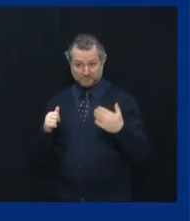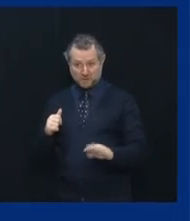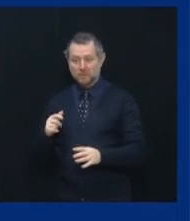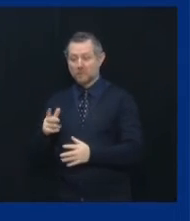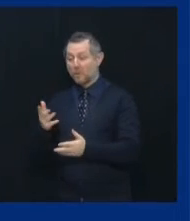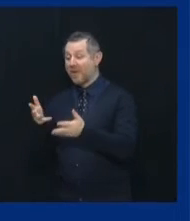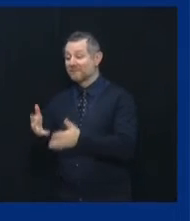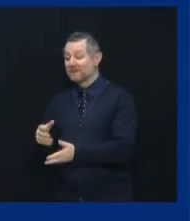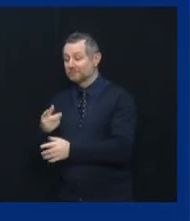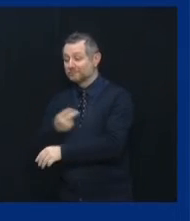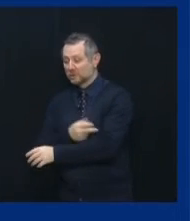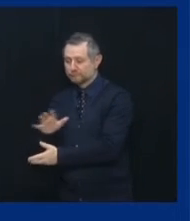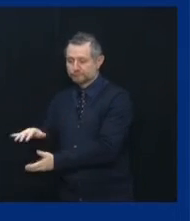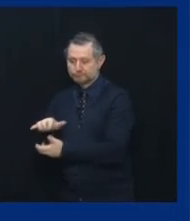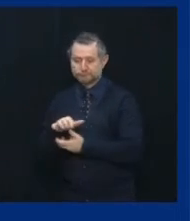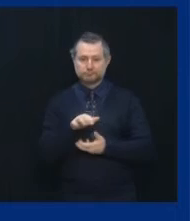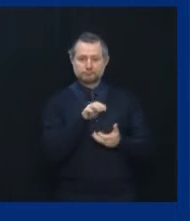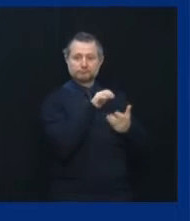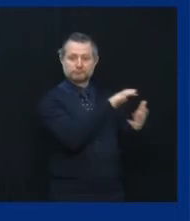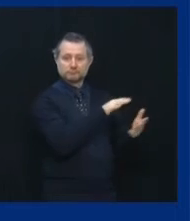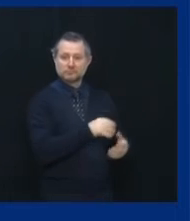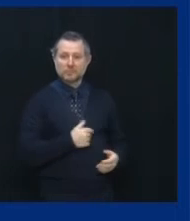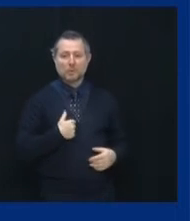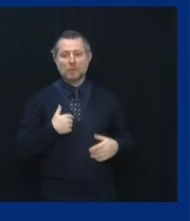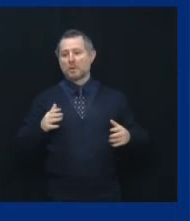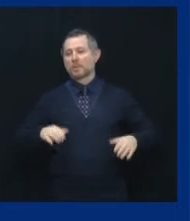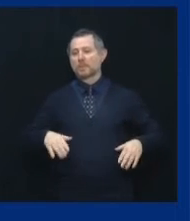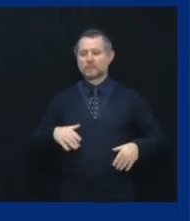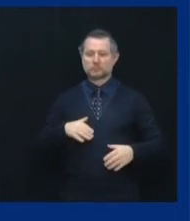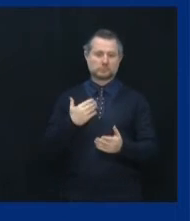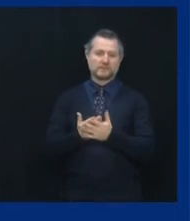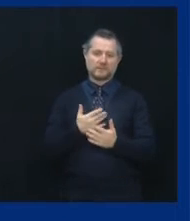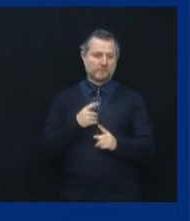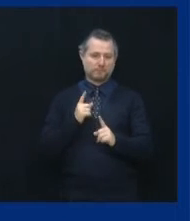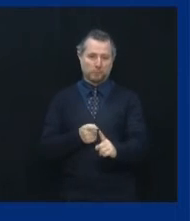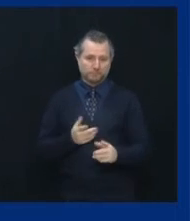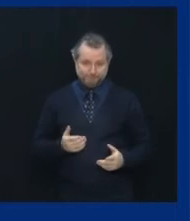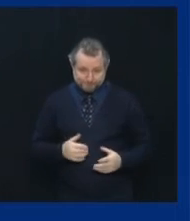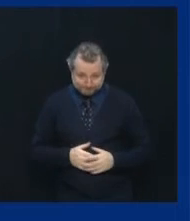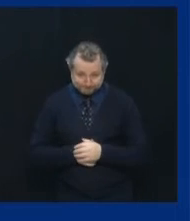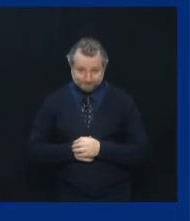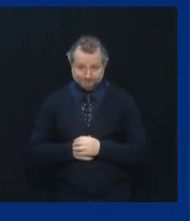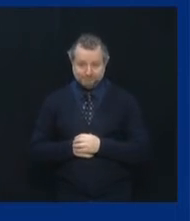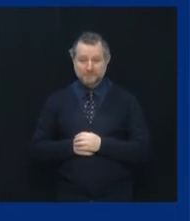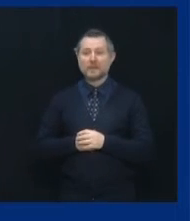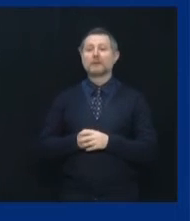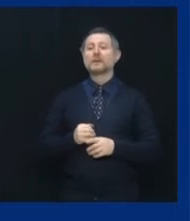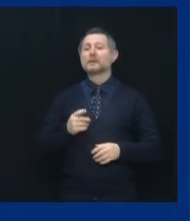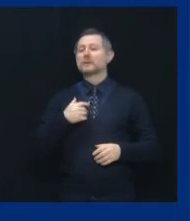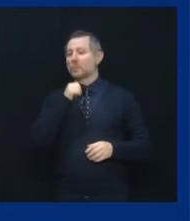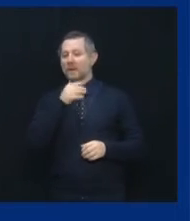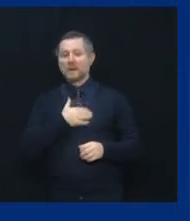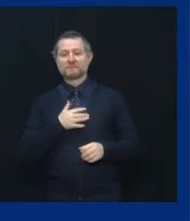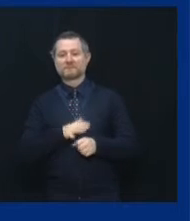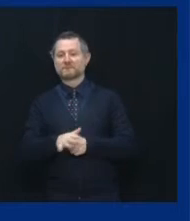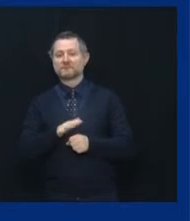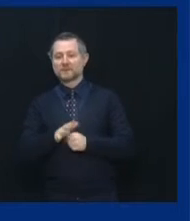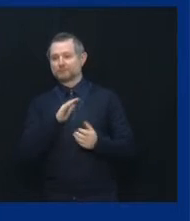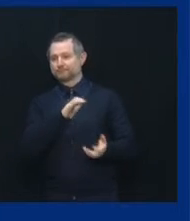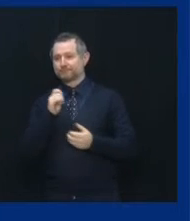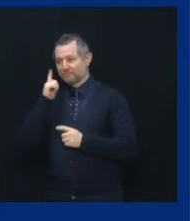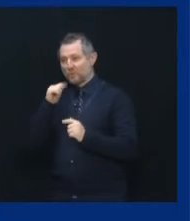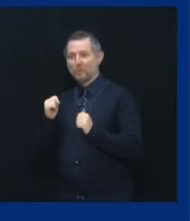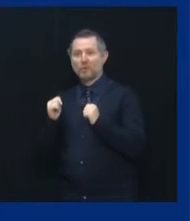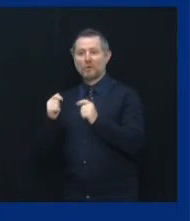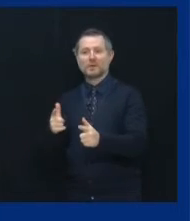on. But we're not there yet. We don't have enough to do the healthcare workers. We haven't